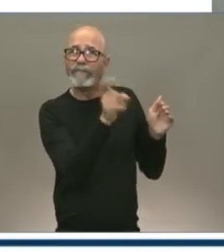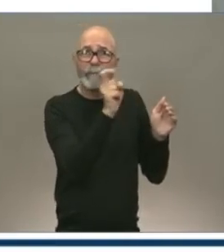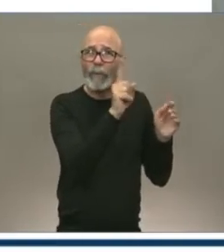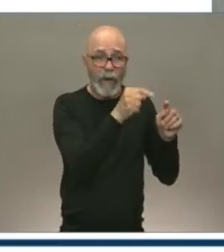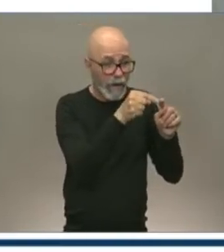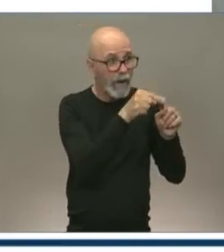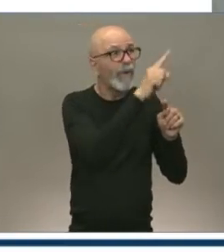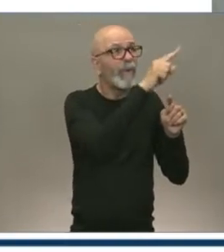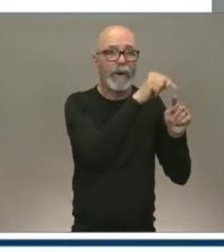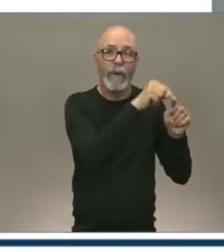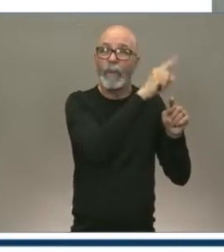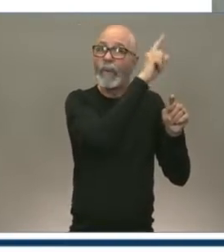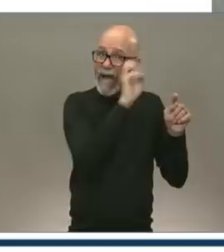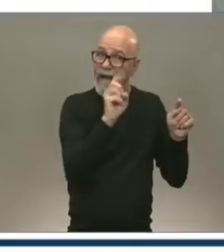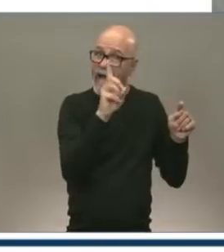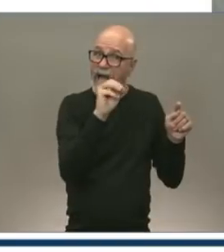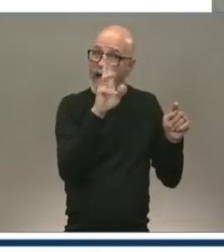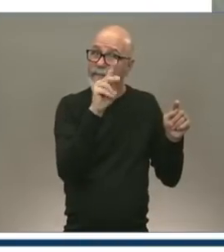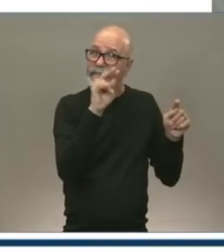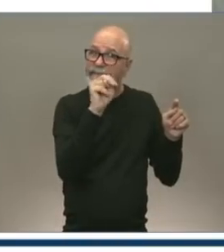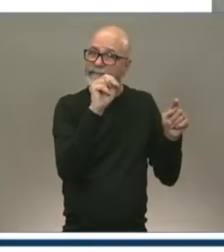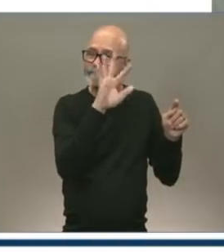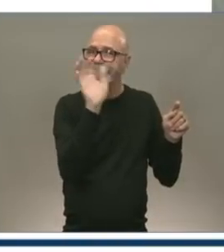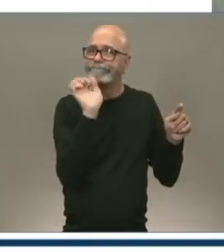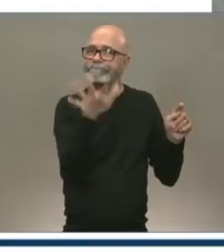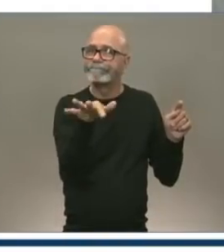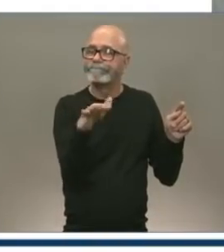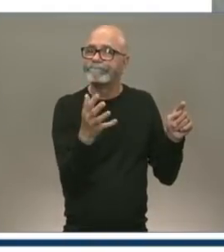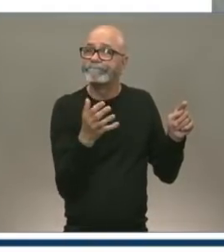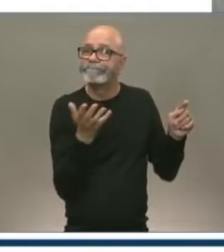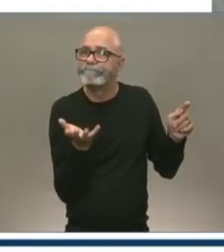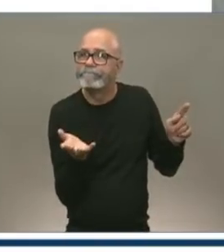under investigation, but this is the right move right now.